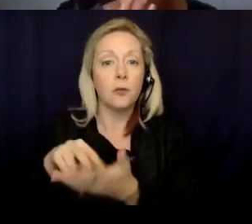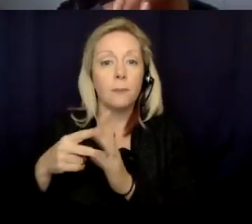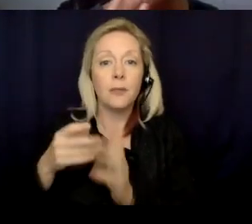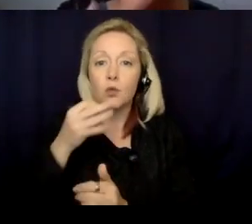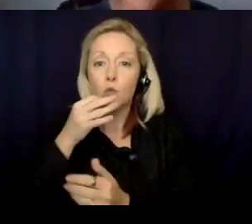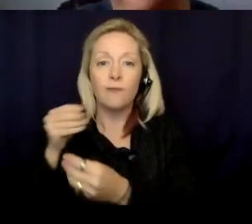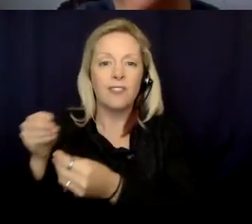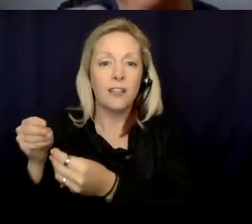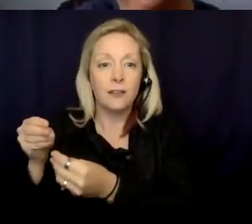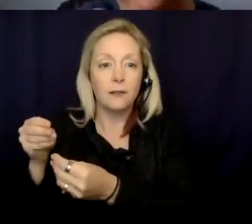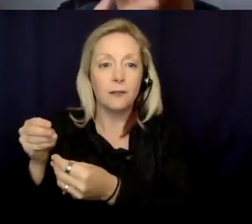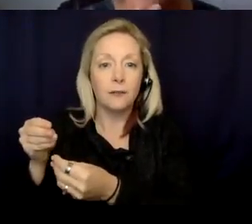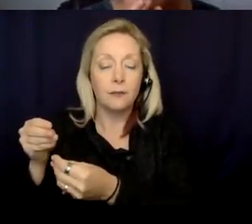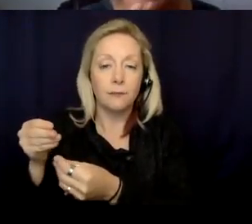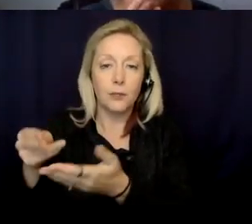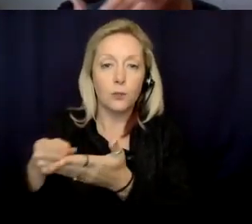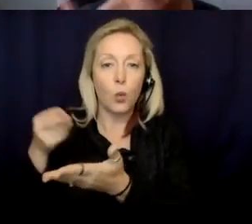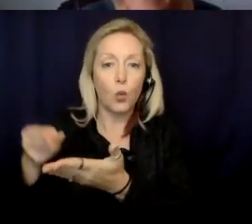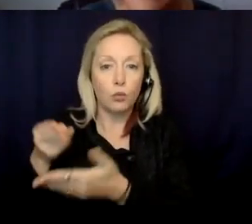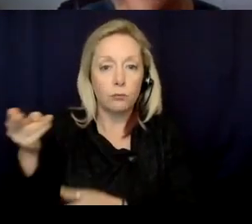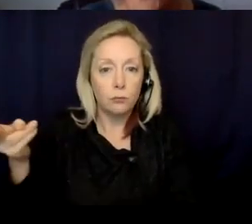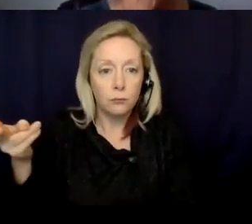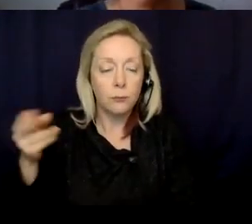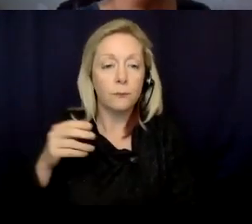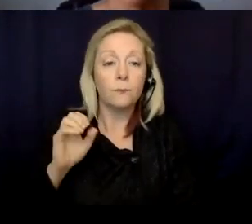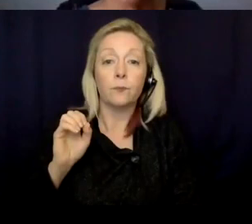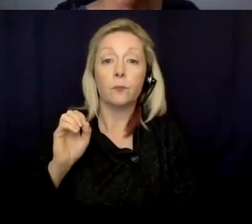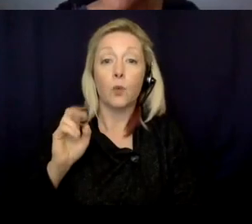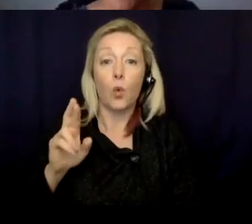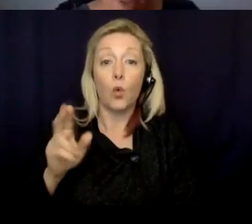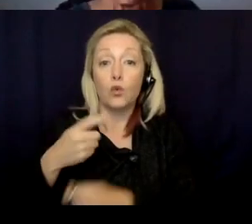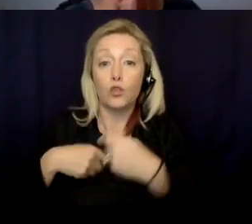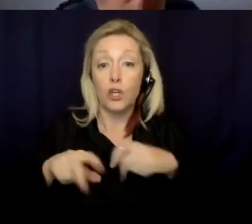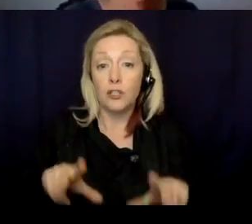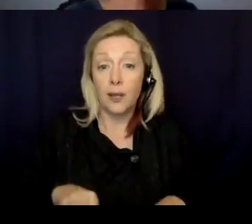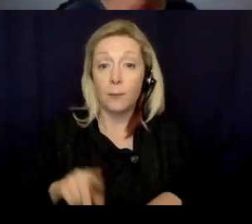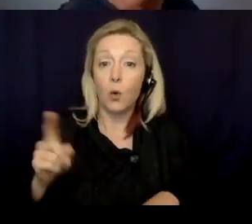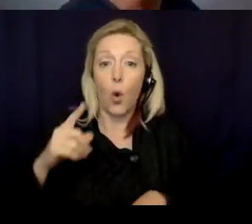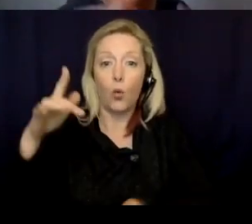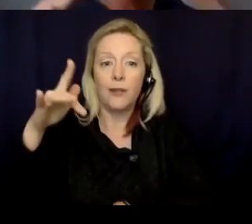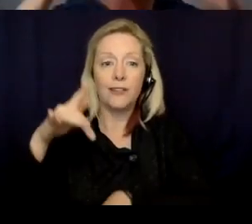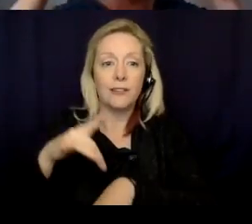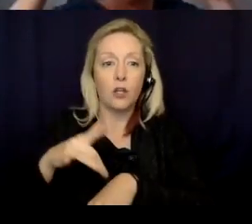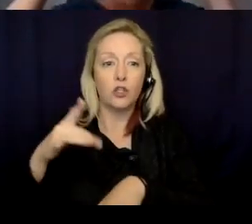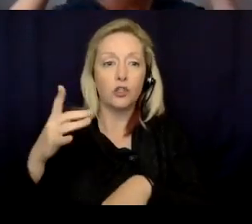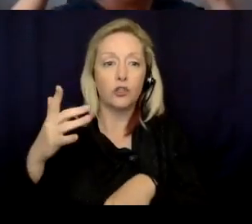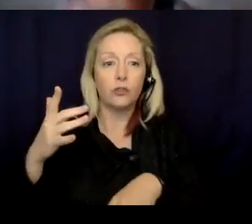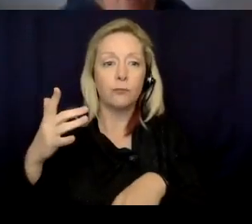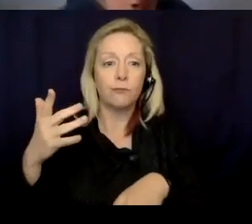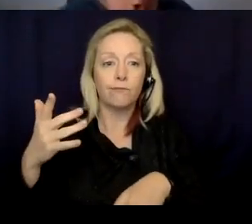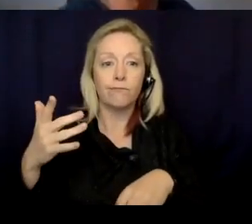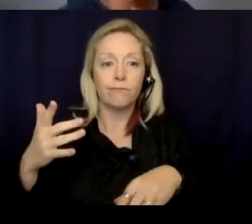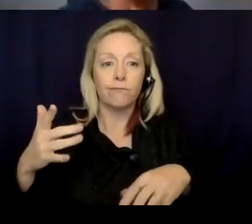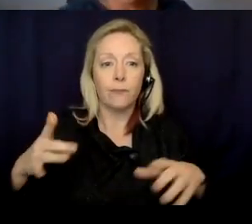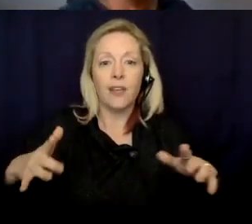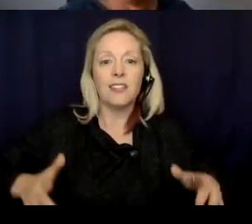to feed you. Here's your spoon. Here's this. Or if I'm going to change their diaper, I'm always going to put, tap